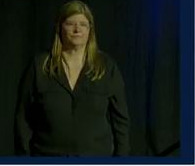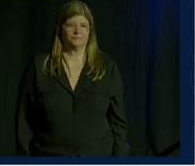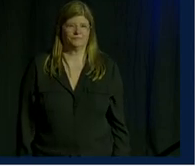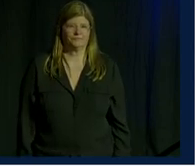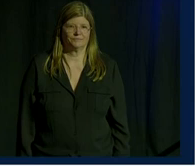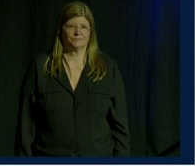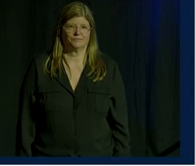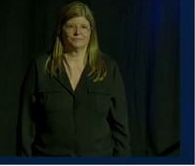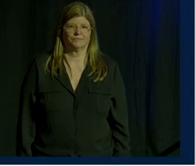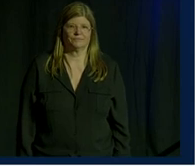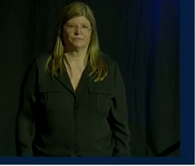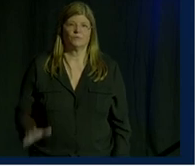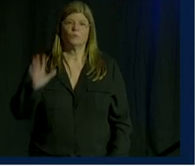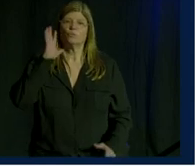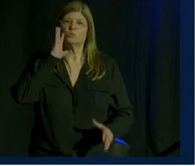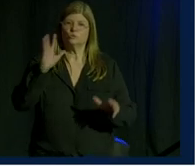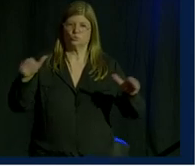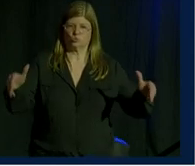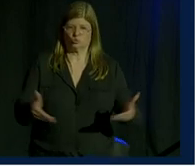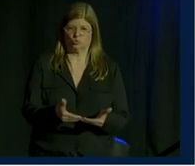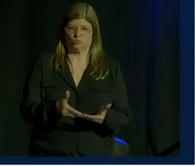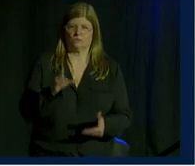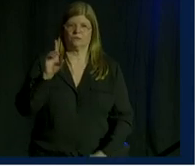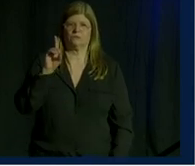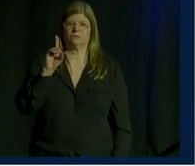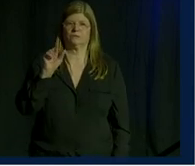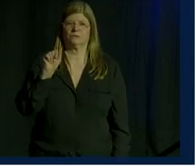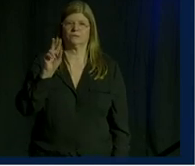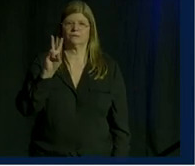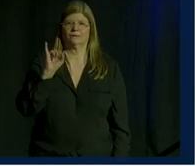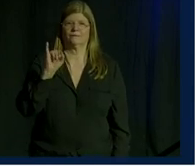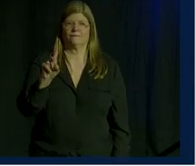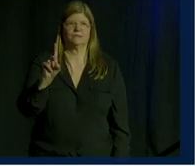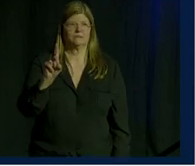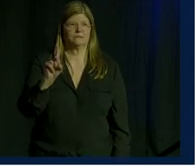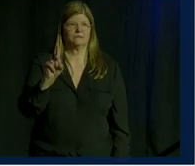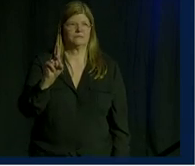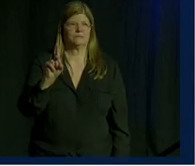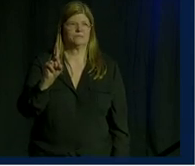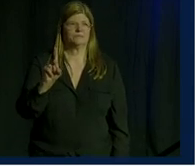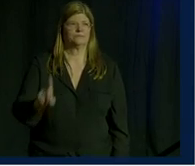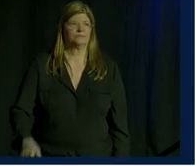Epley, Associate Director at the Department of Energy and Environment.